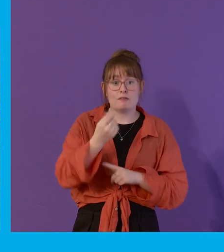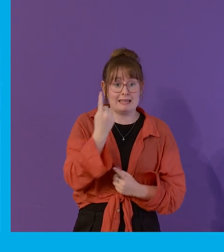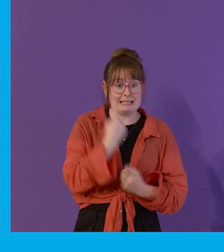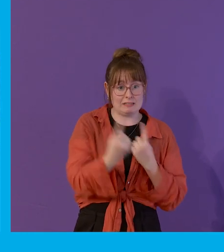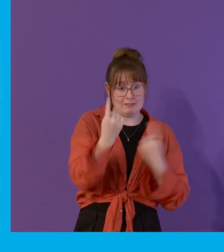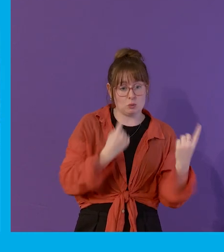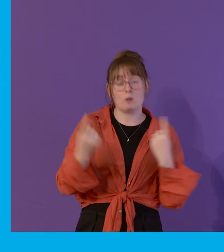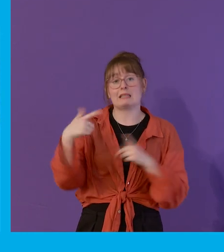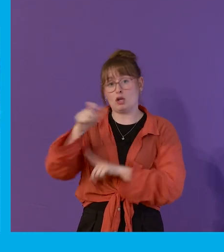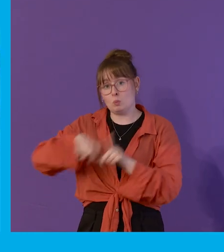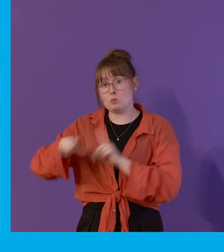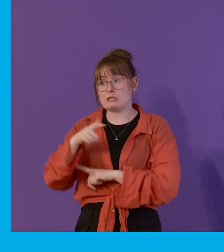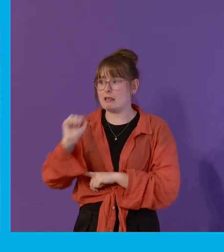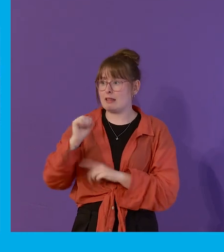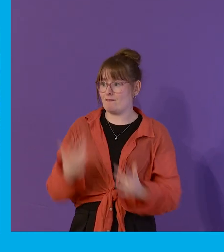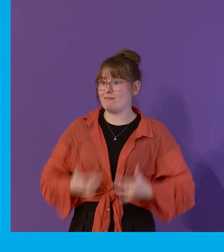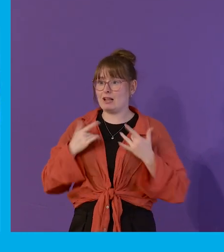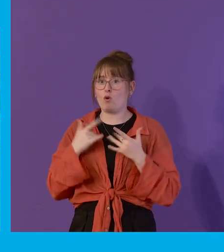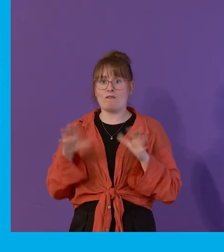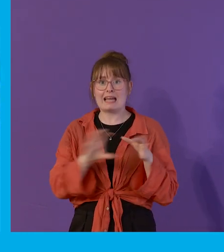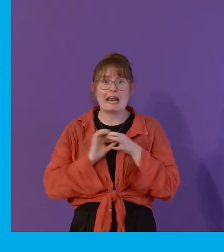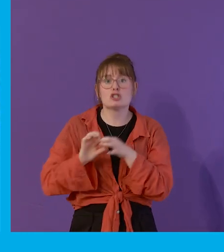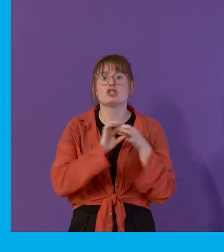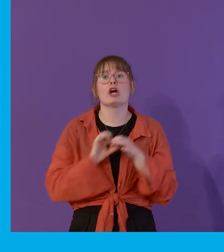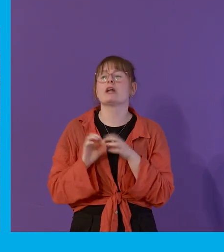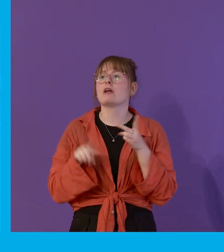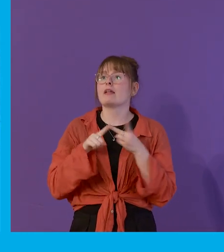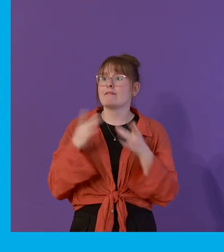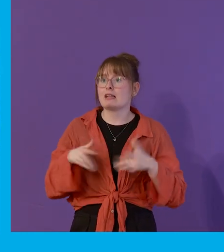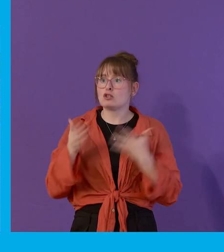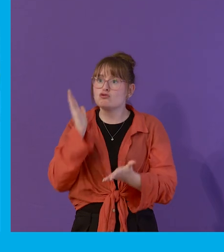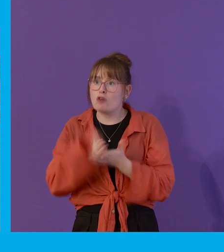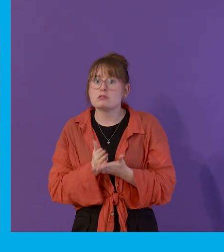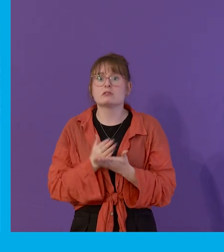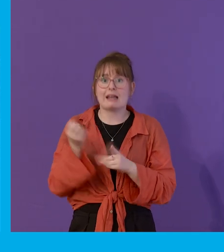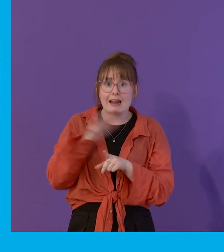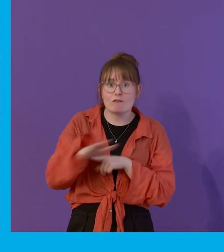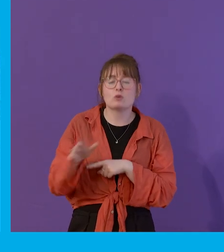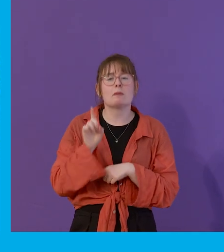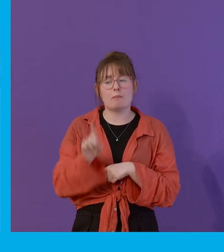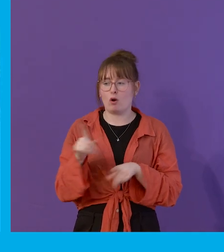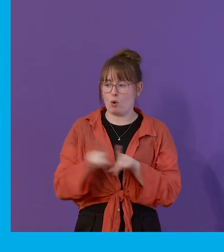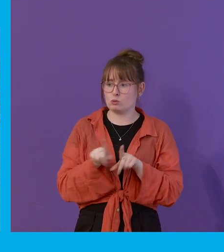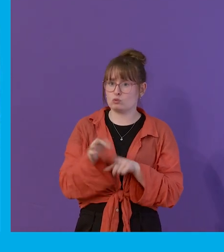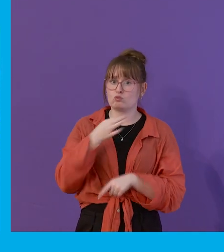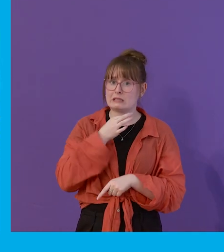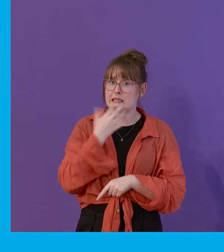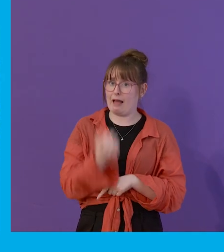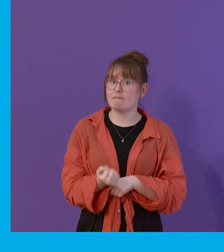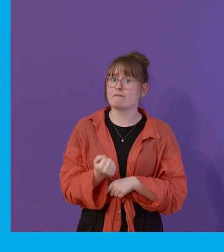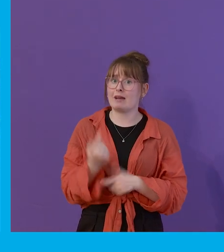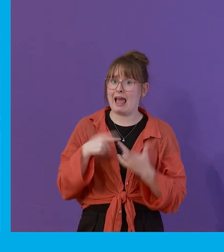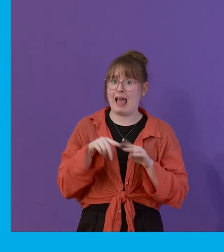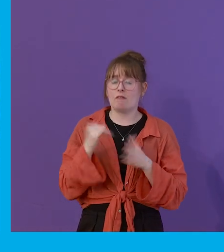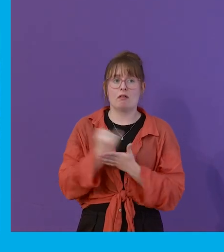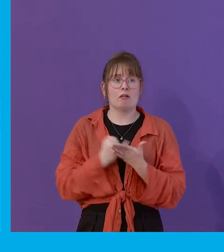communities' sense of democratic well-being, that sense of connection, the sense of trust and influence. but there are significant risks associated with them if they are